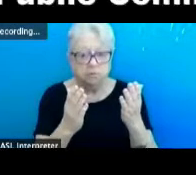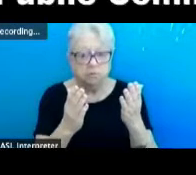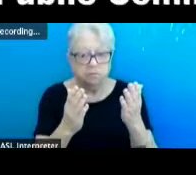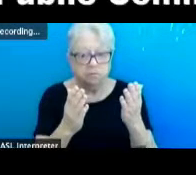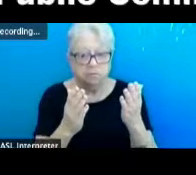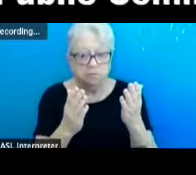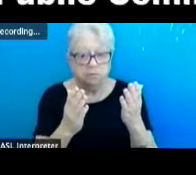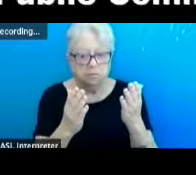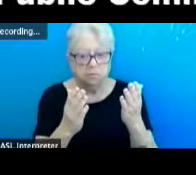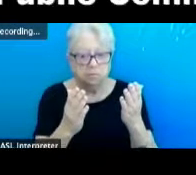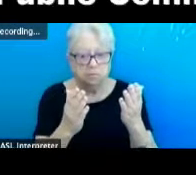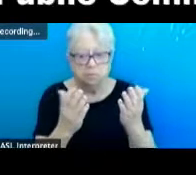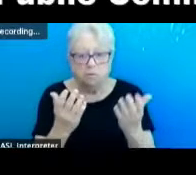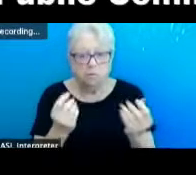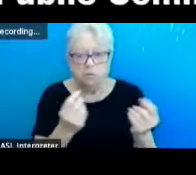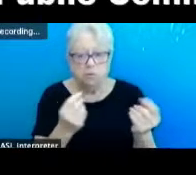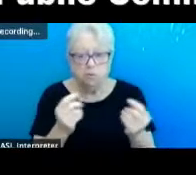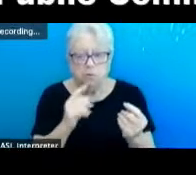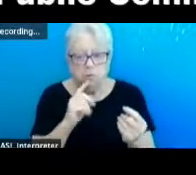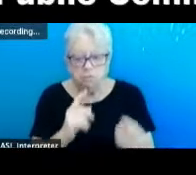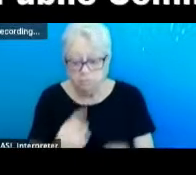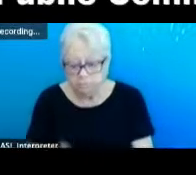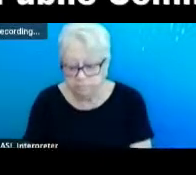Or does this committee need to do any of that work?